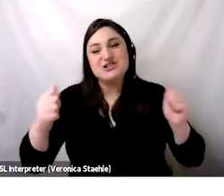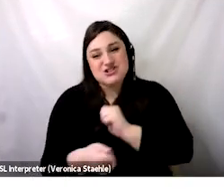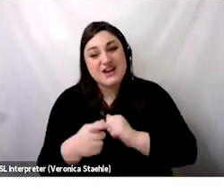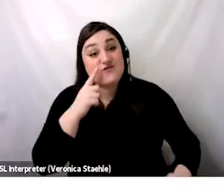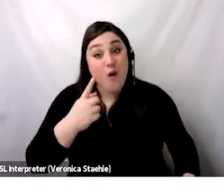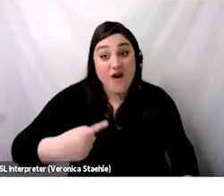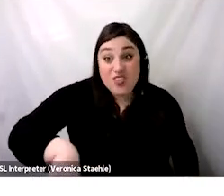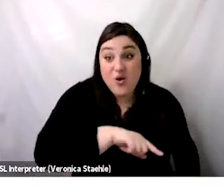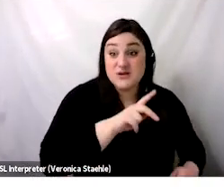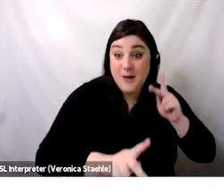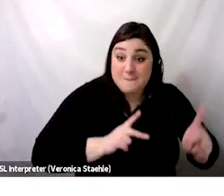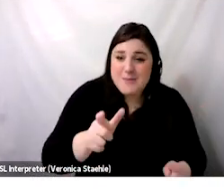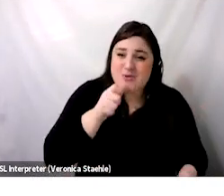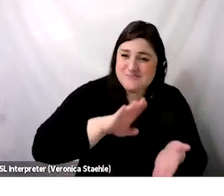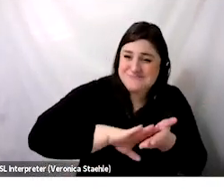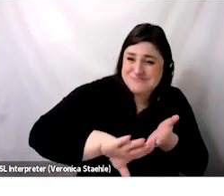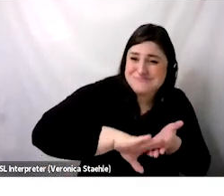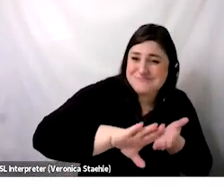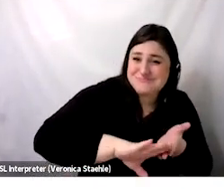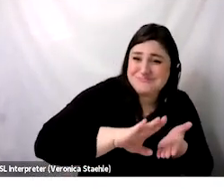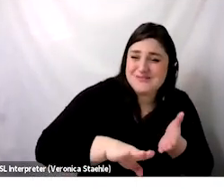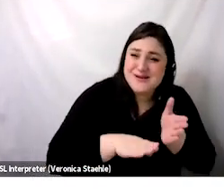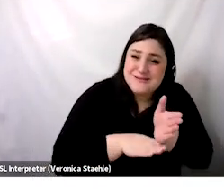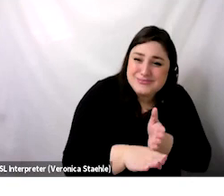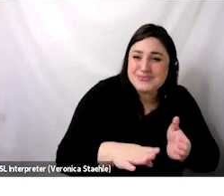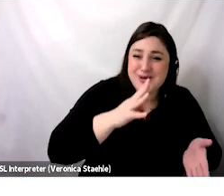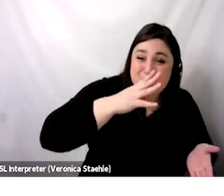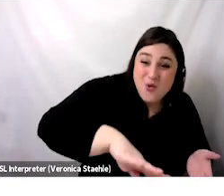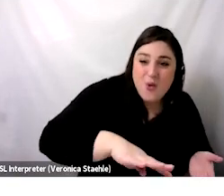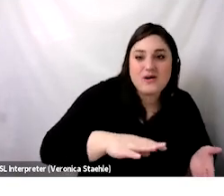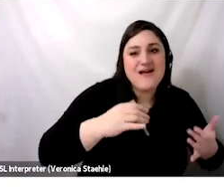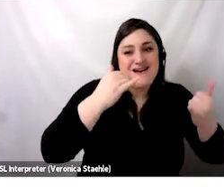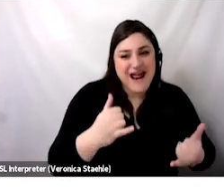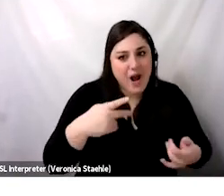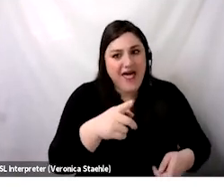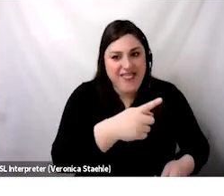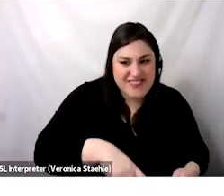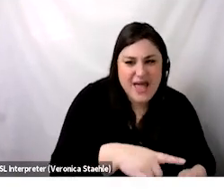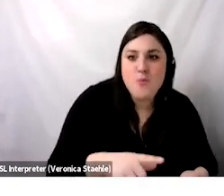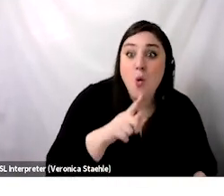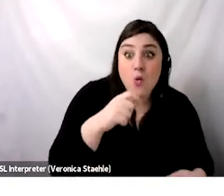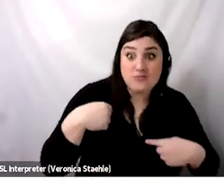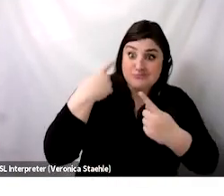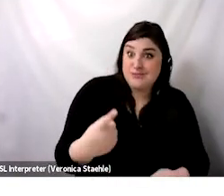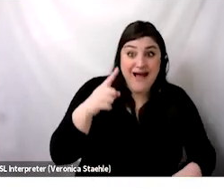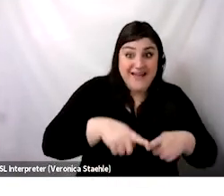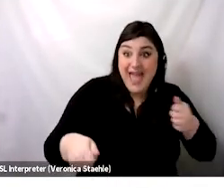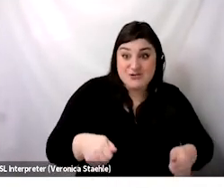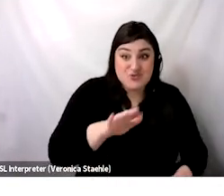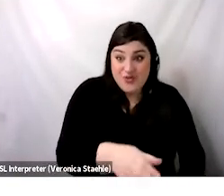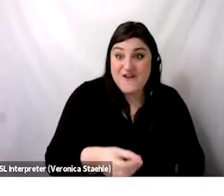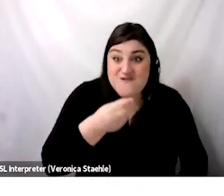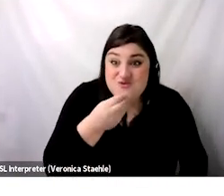so long now have control of what they eat, where they live, the clothes that they